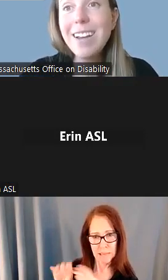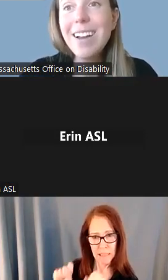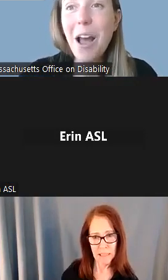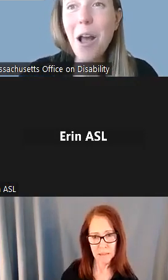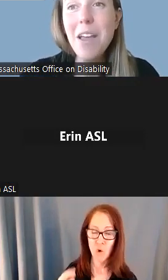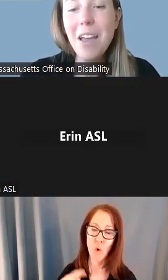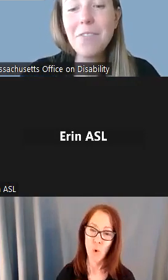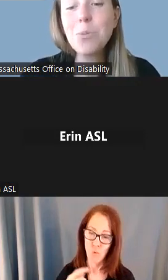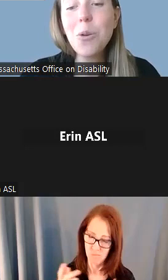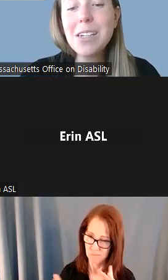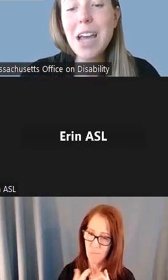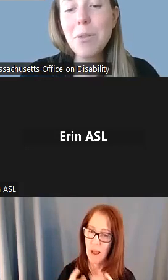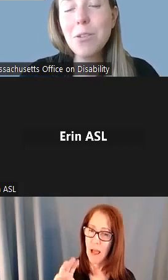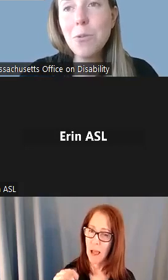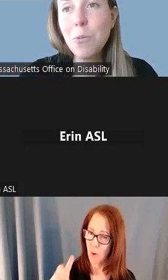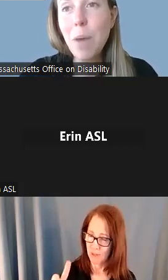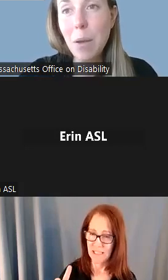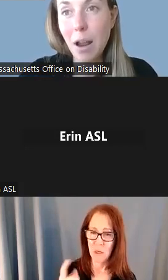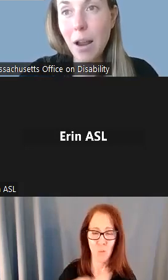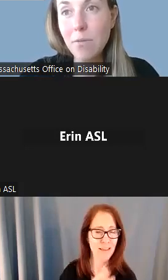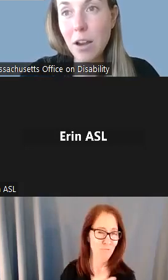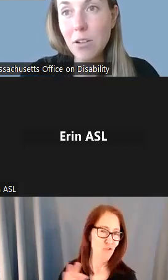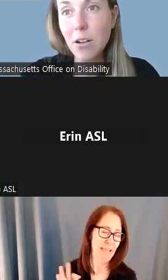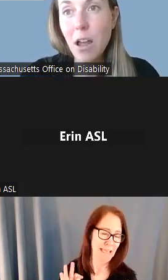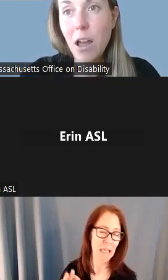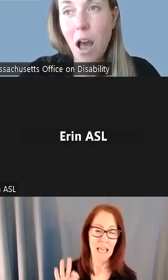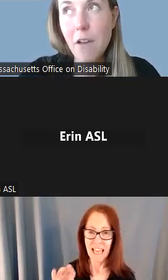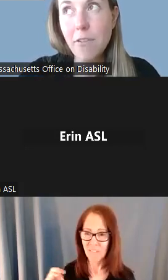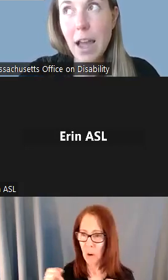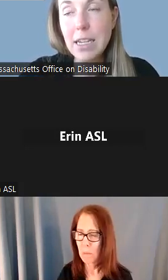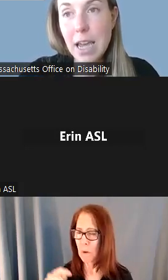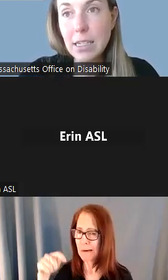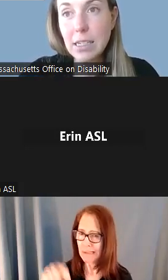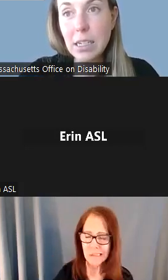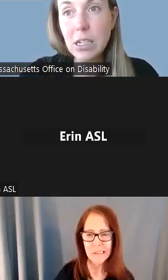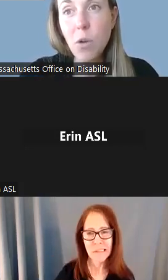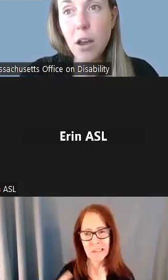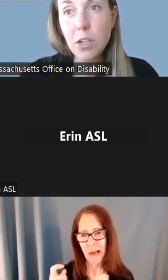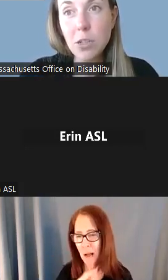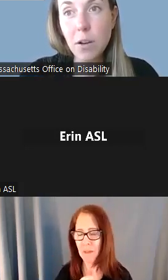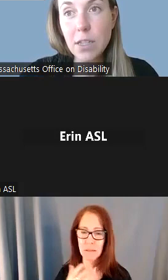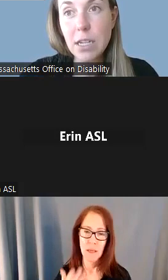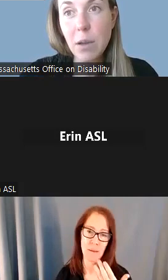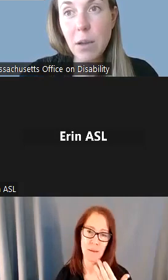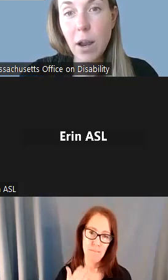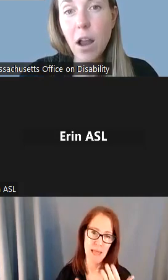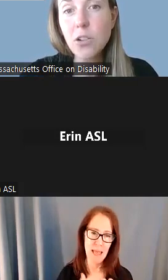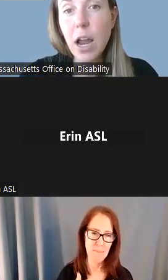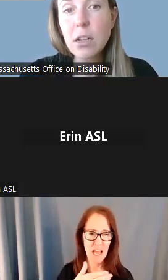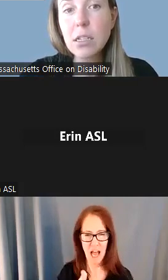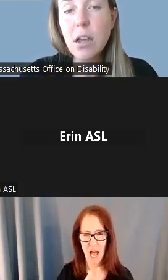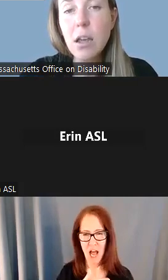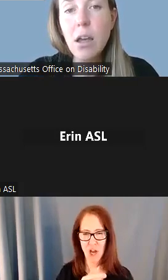free. If it's more in depth, you might want to hire a vendor off of ITS 61, which is one of the